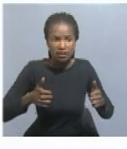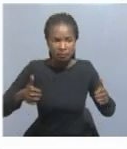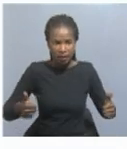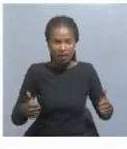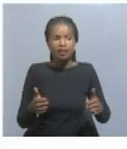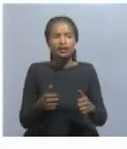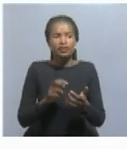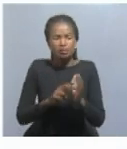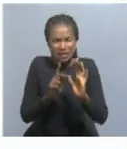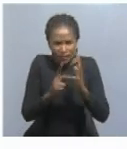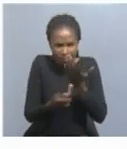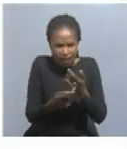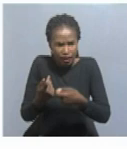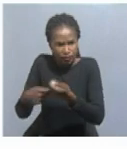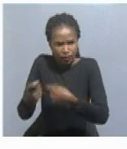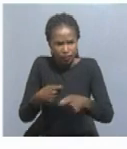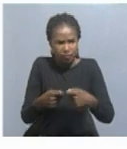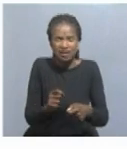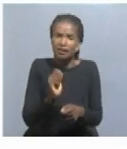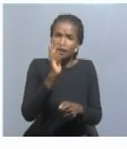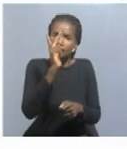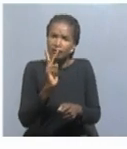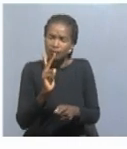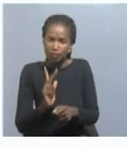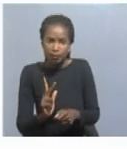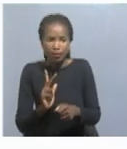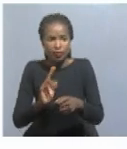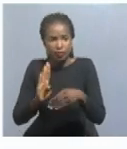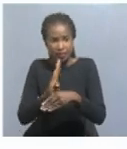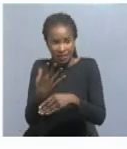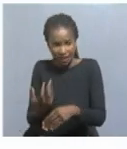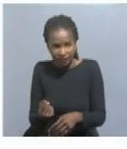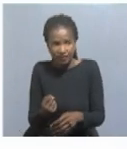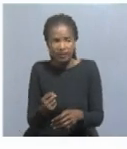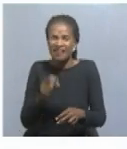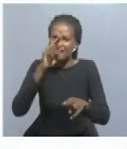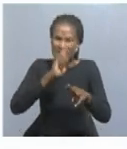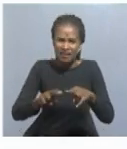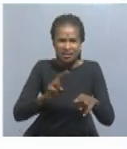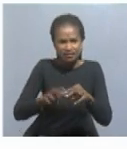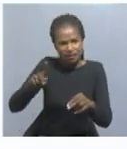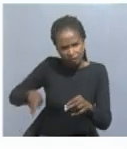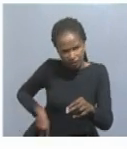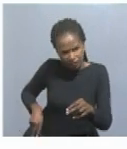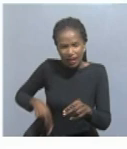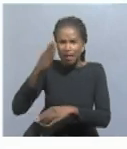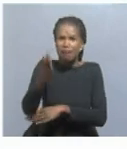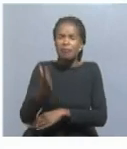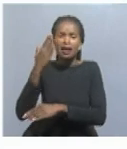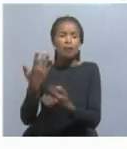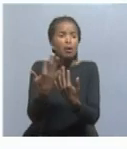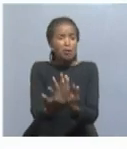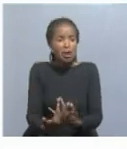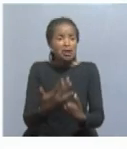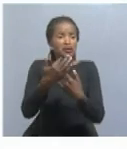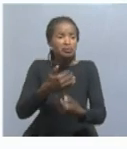program that allows those complying companies to benefit from a fast-track process of clearance at borders. And